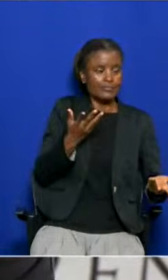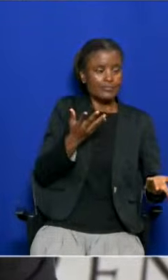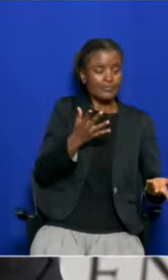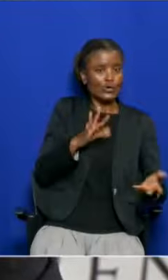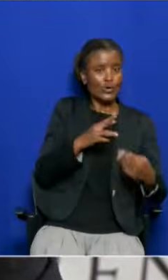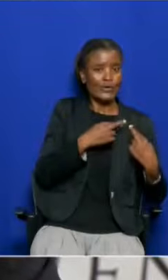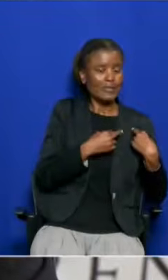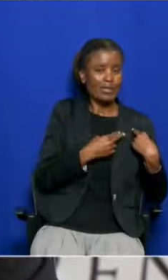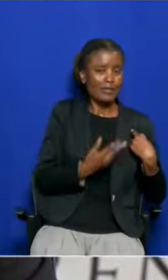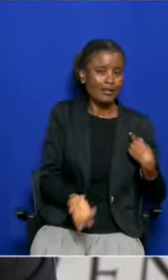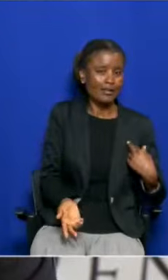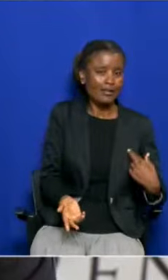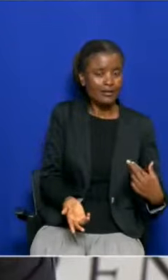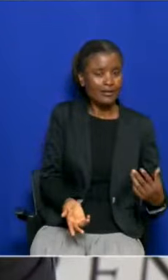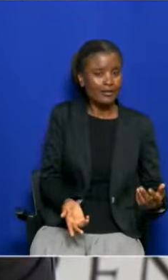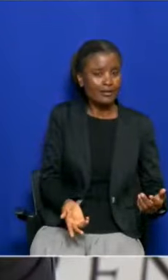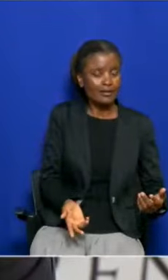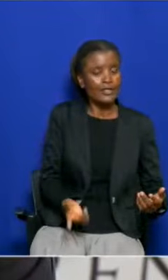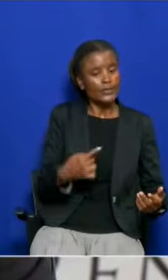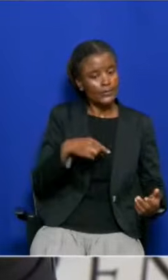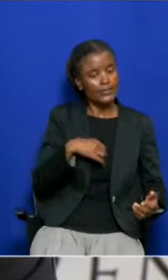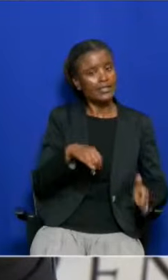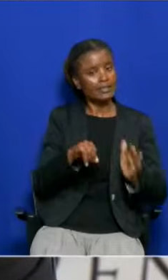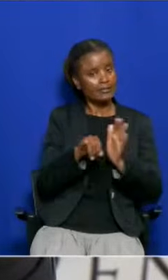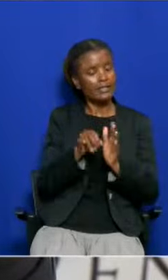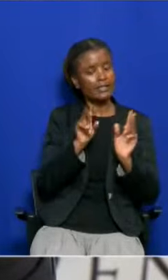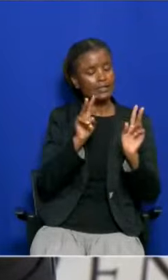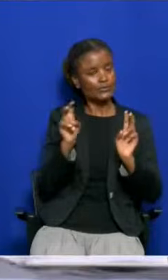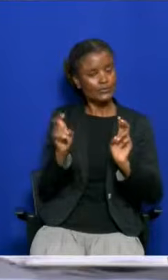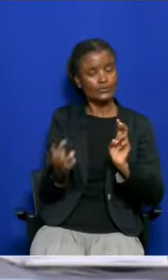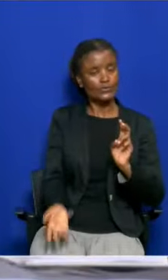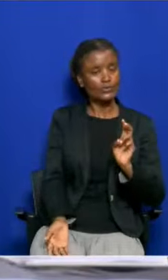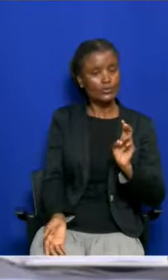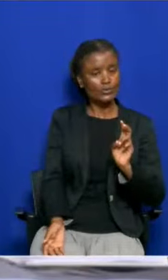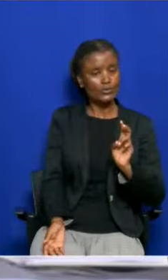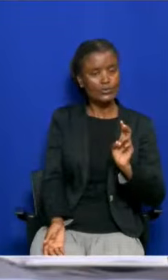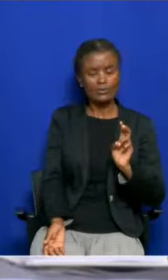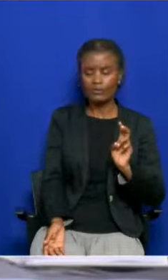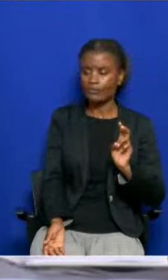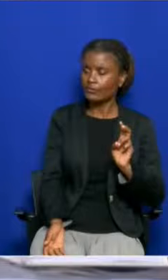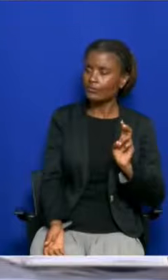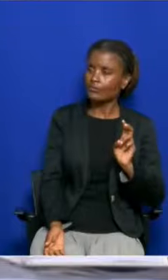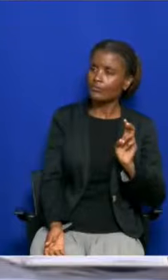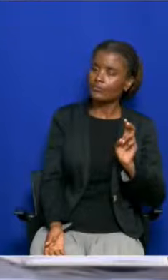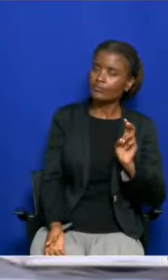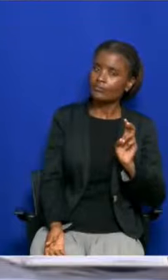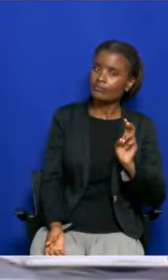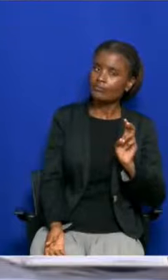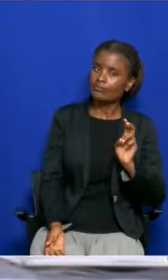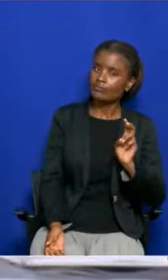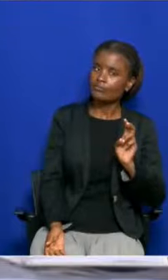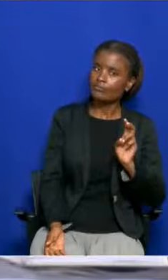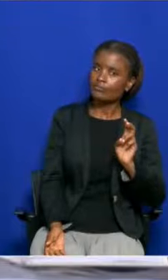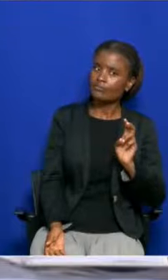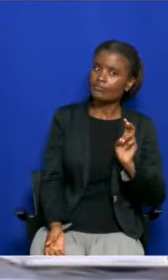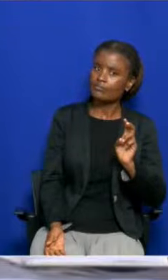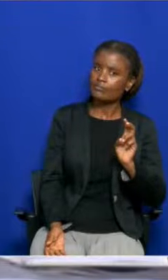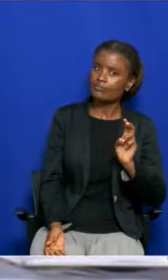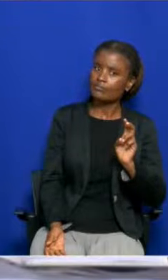We have identified that issue with the colleagues. What was the source from which you made your own